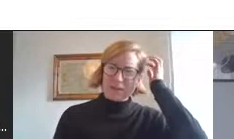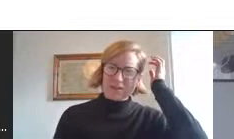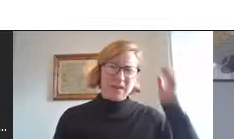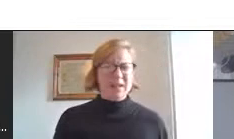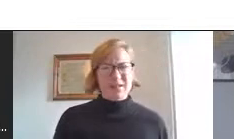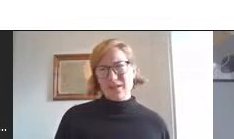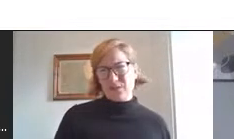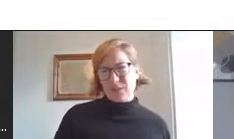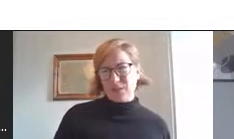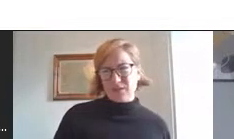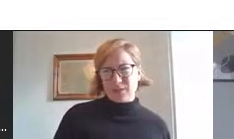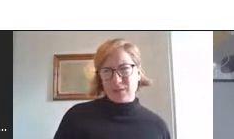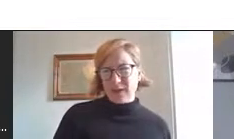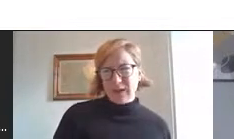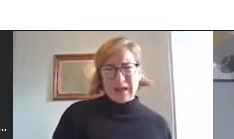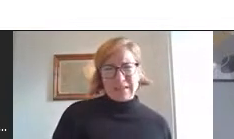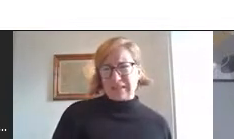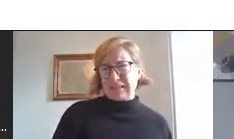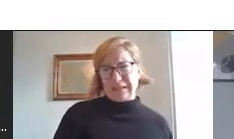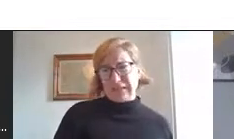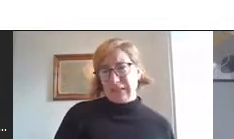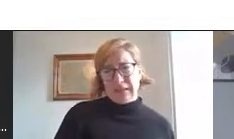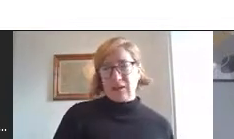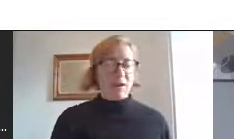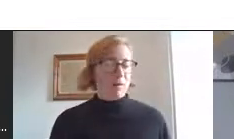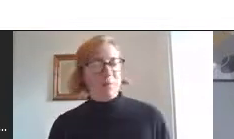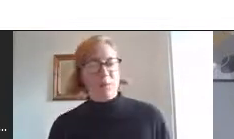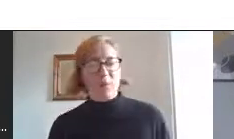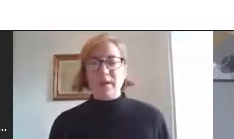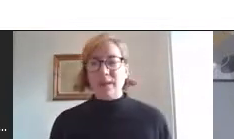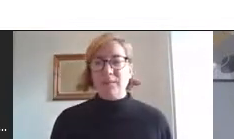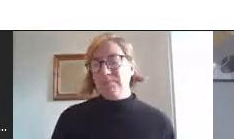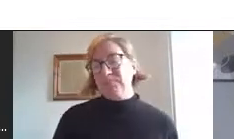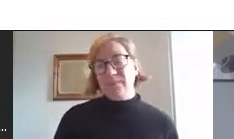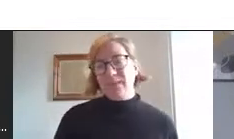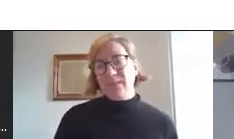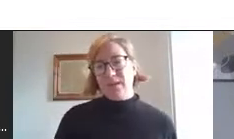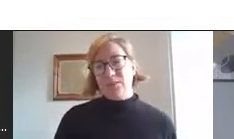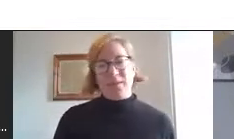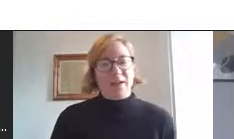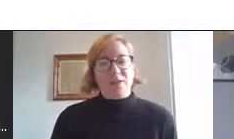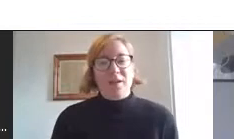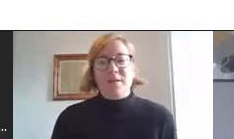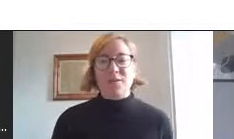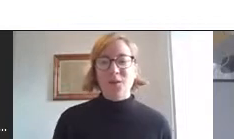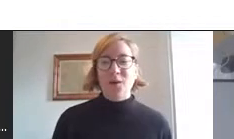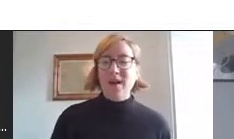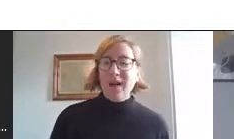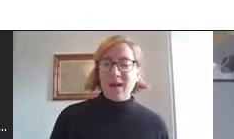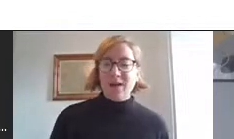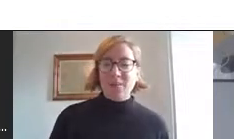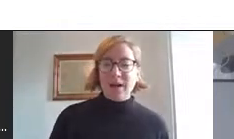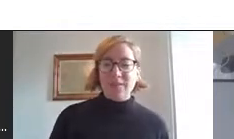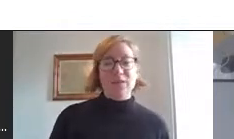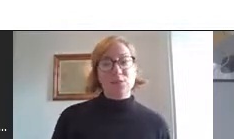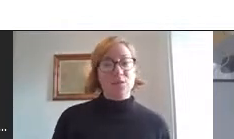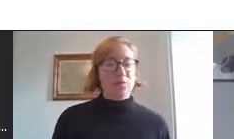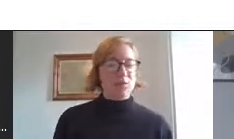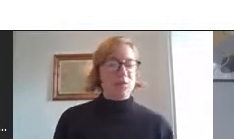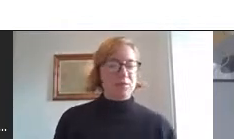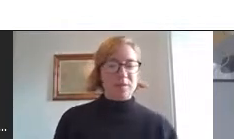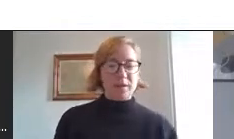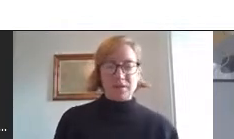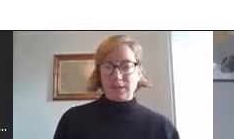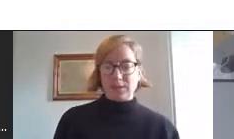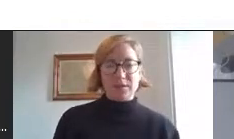well, so that's selective mutism. I can't remember what the what the acronym is for, and there's